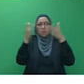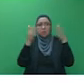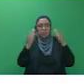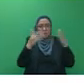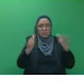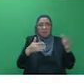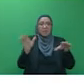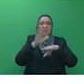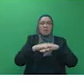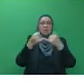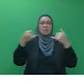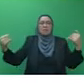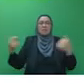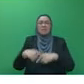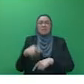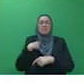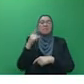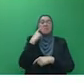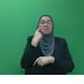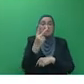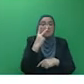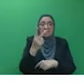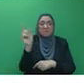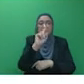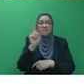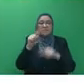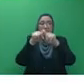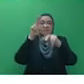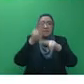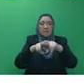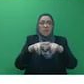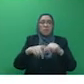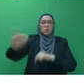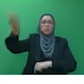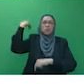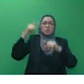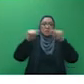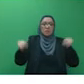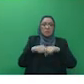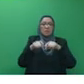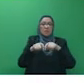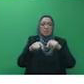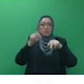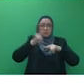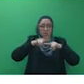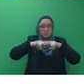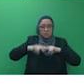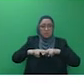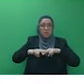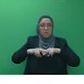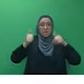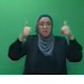last time if it's in a big venue i pick on someone in front the people at the back can't see anything people in the back will be like lost what joke is this who was talking about